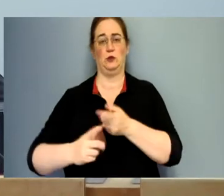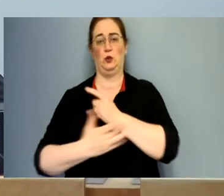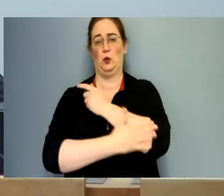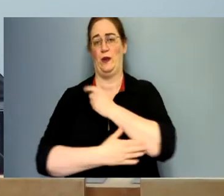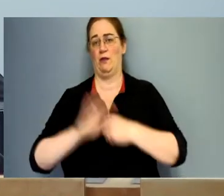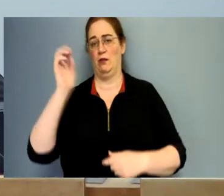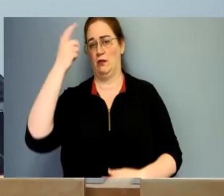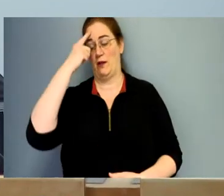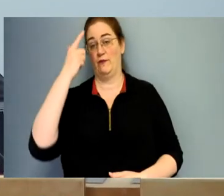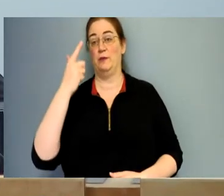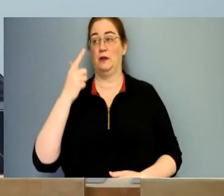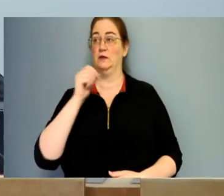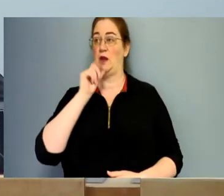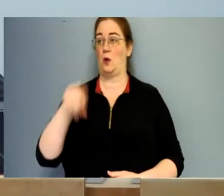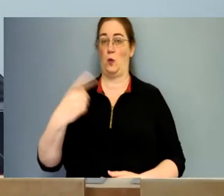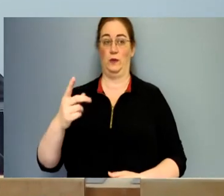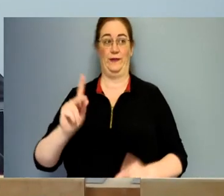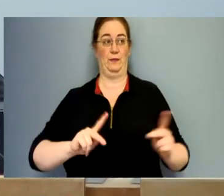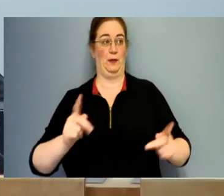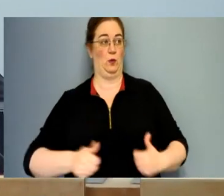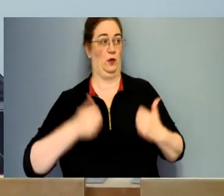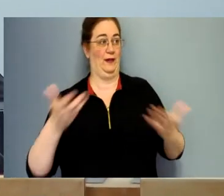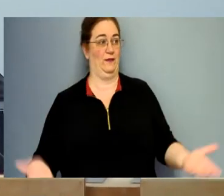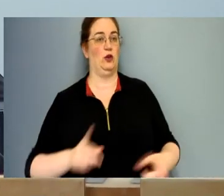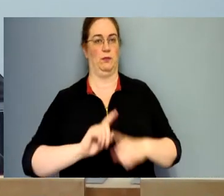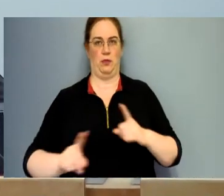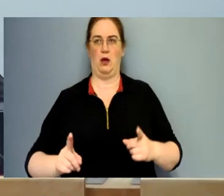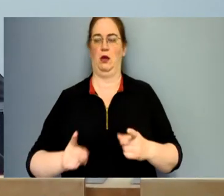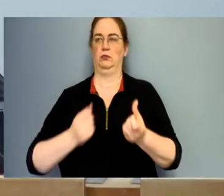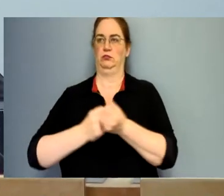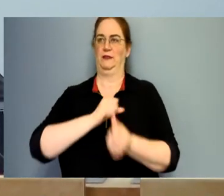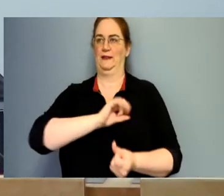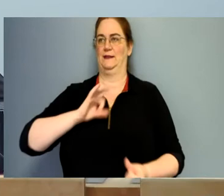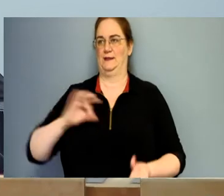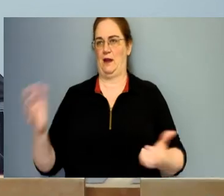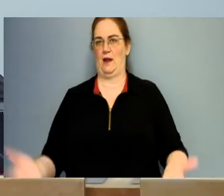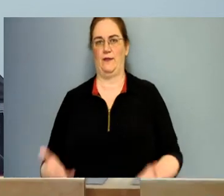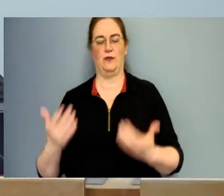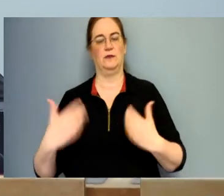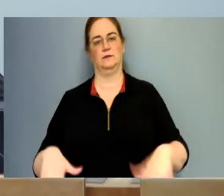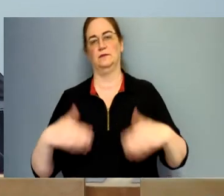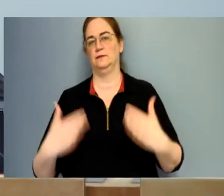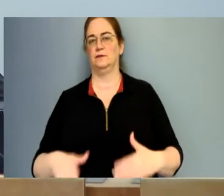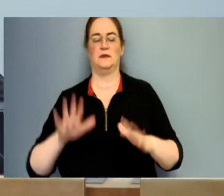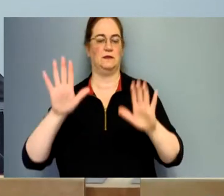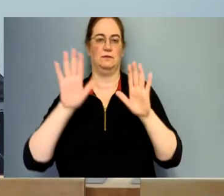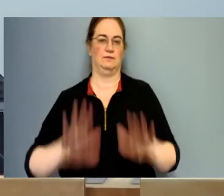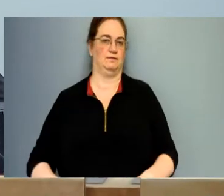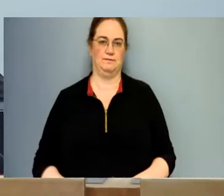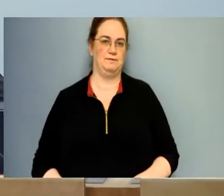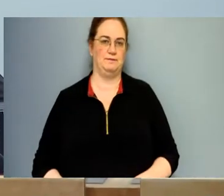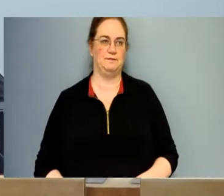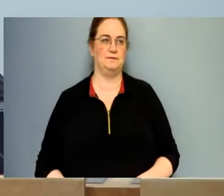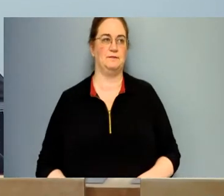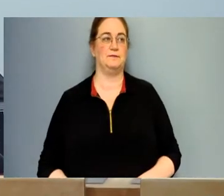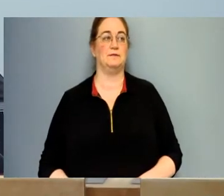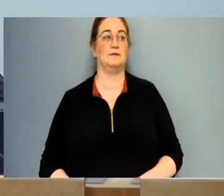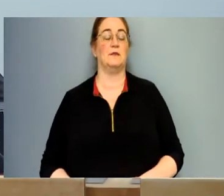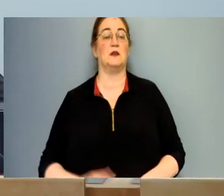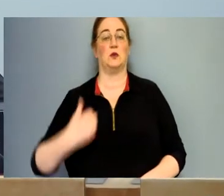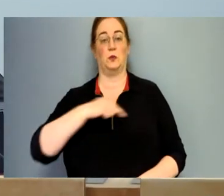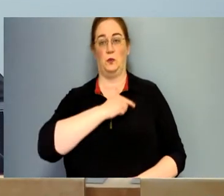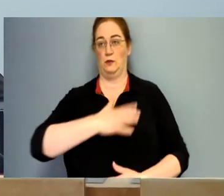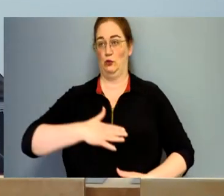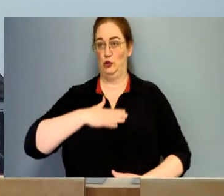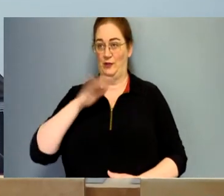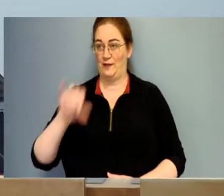government, not only to its residents, but to its staff, has been remarkable. So we